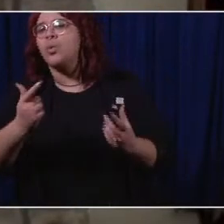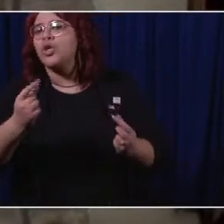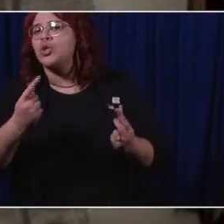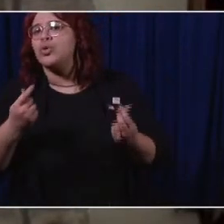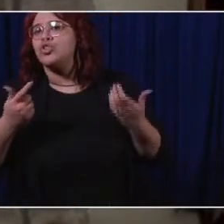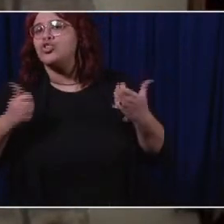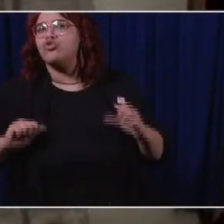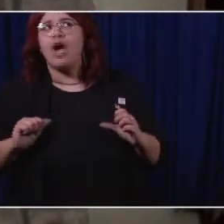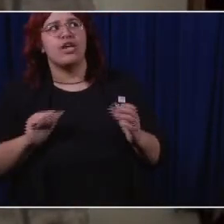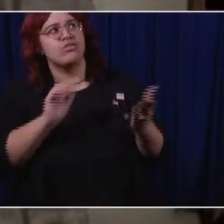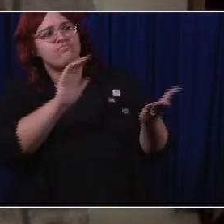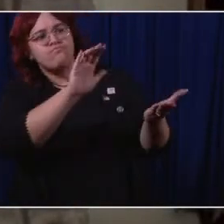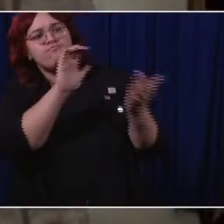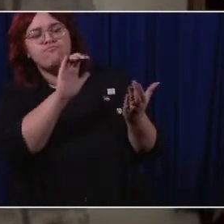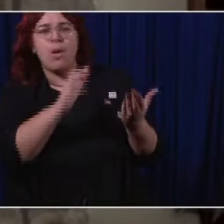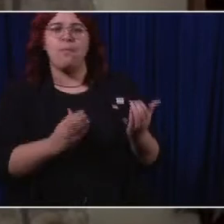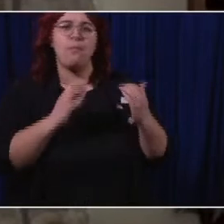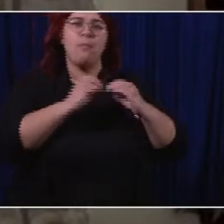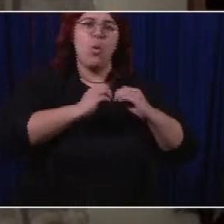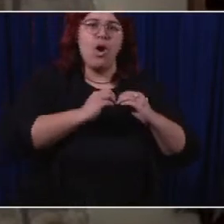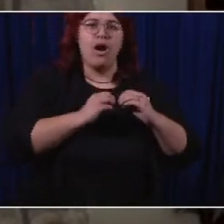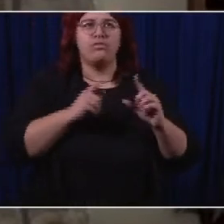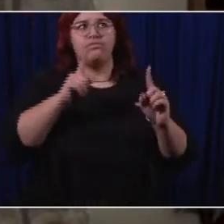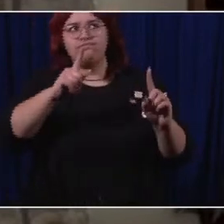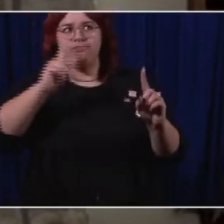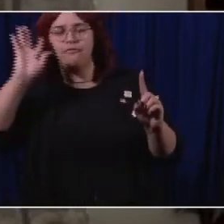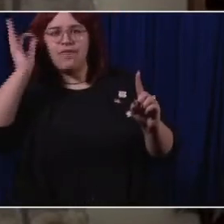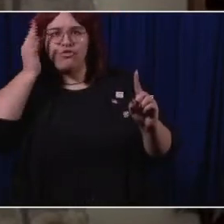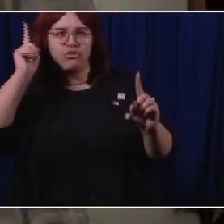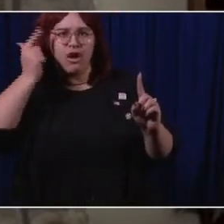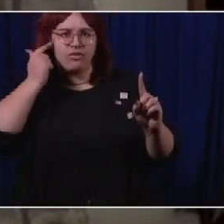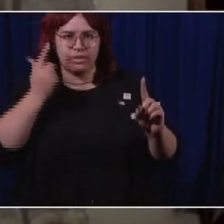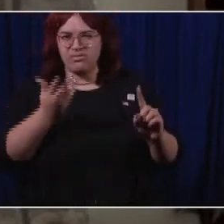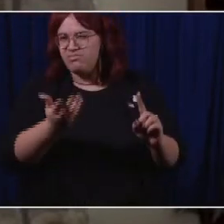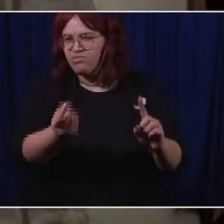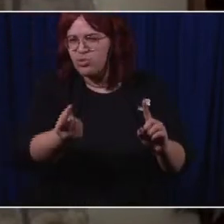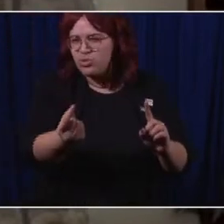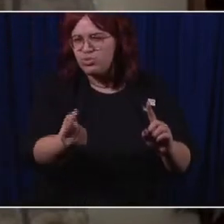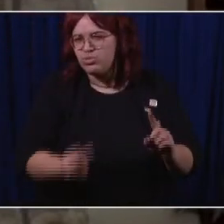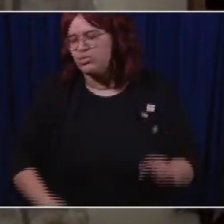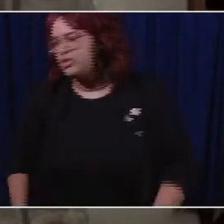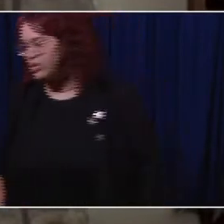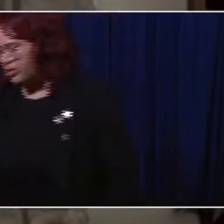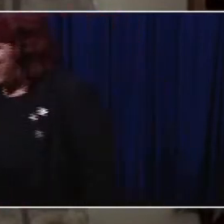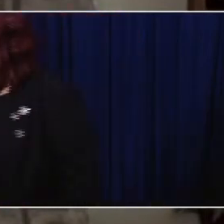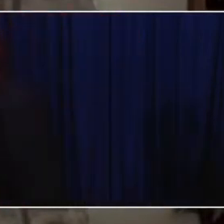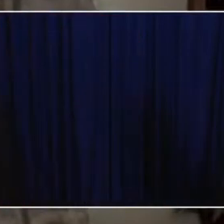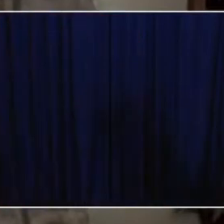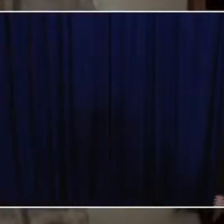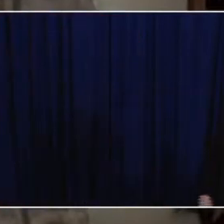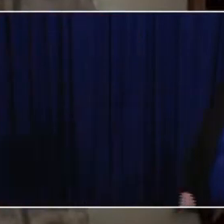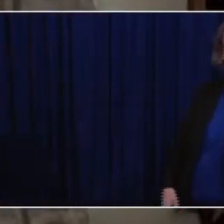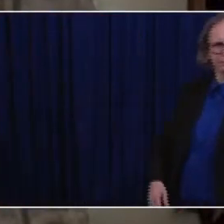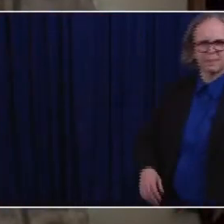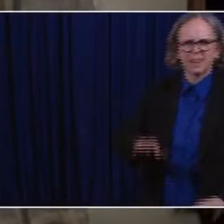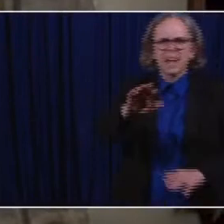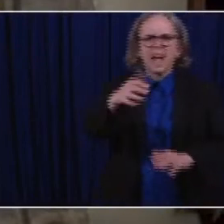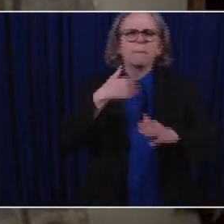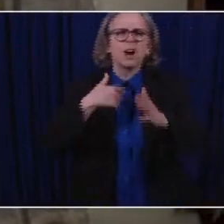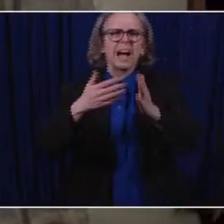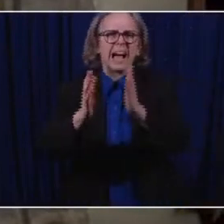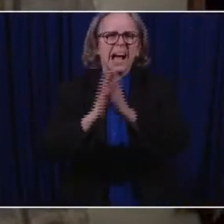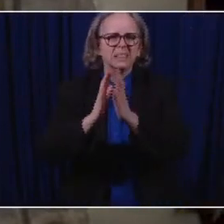my team about what Miami County got. There's a difference between what the health department gets and